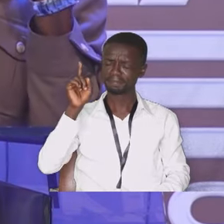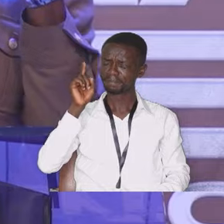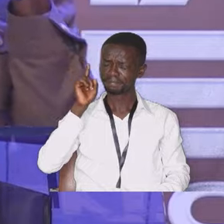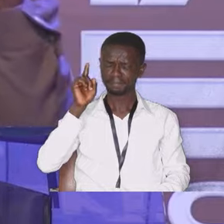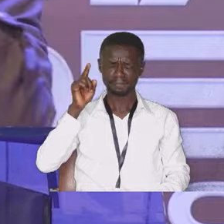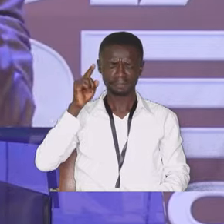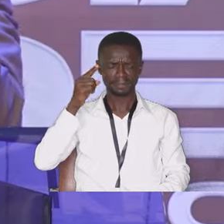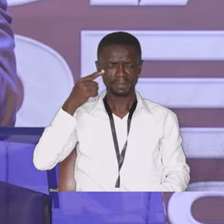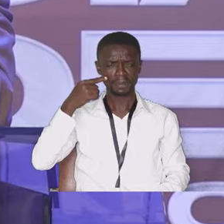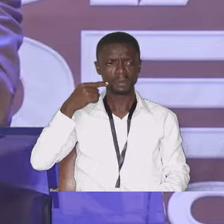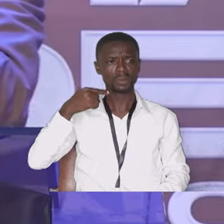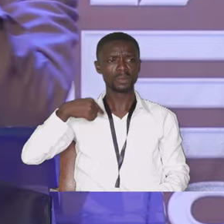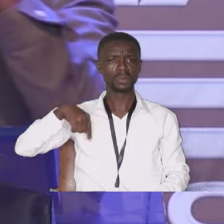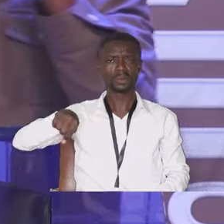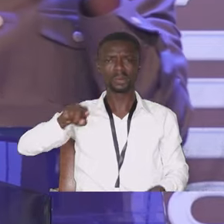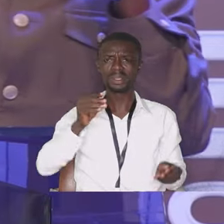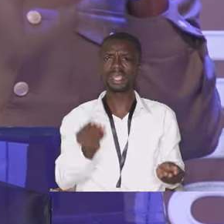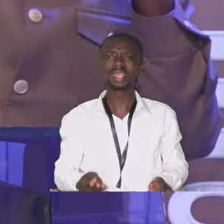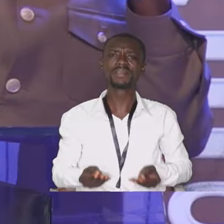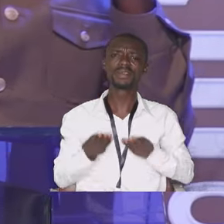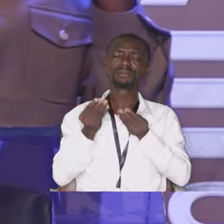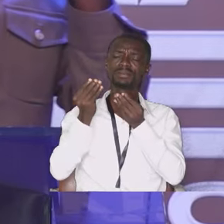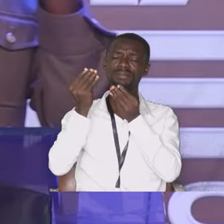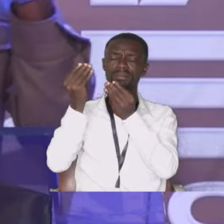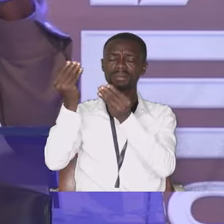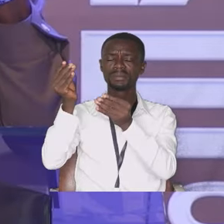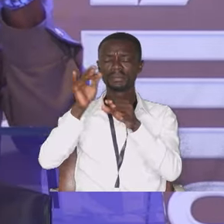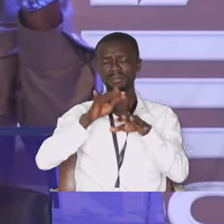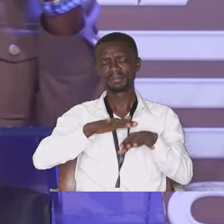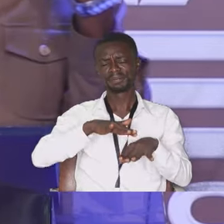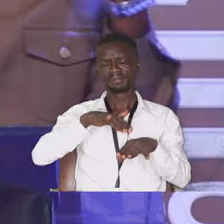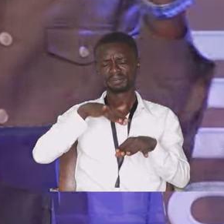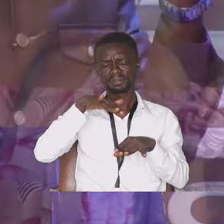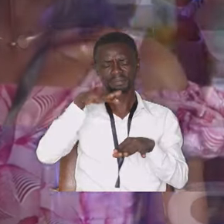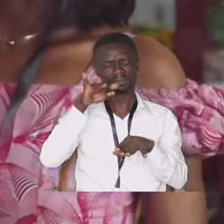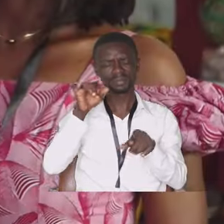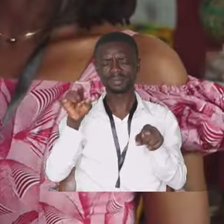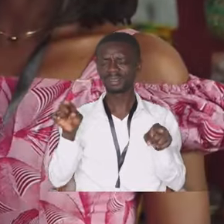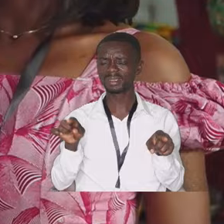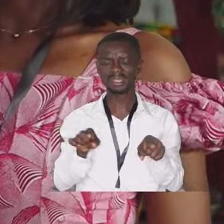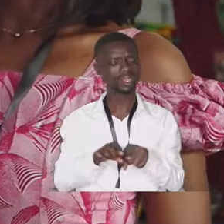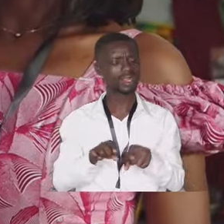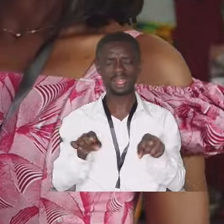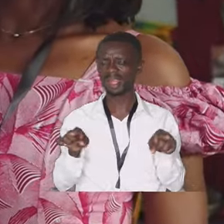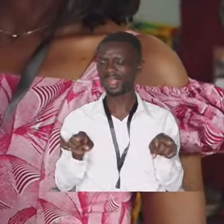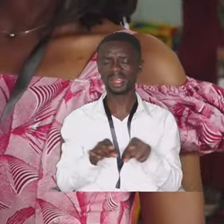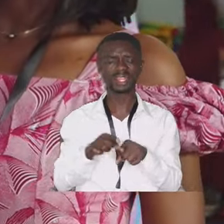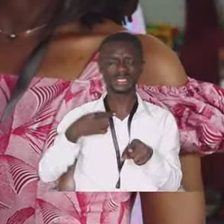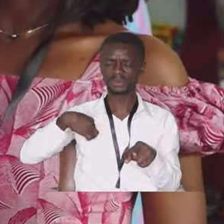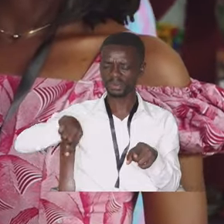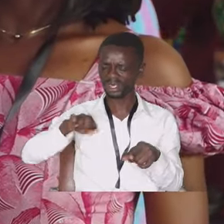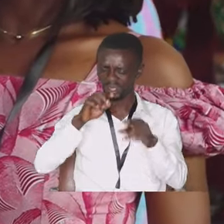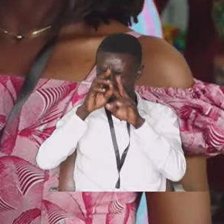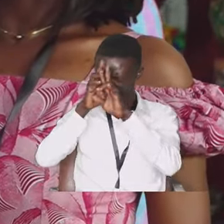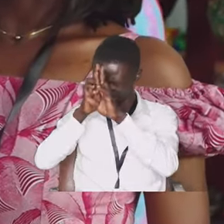honor you. We give you glory, Lord, oh, as